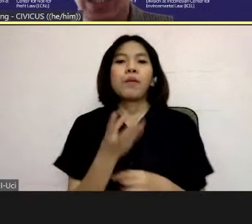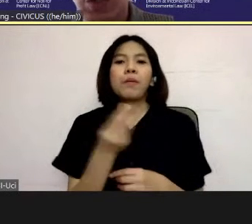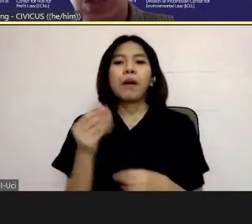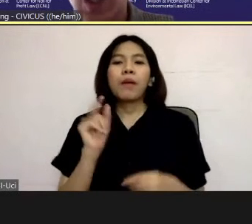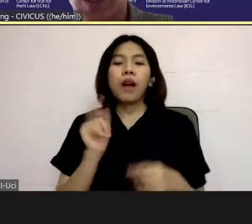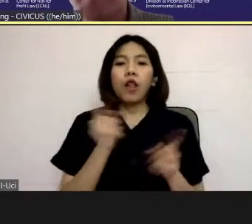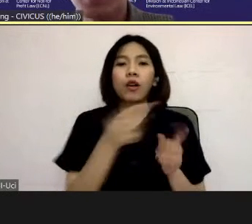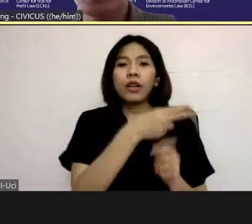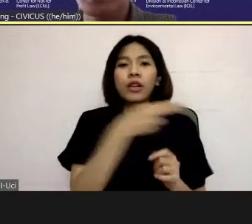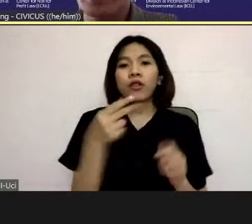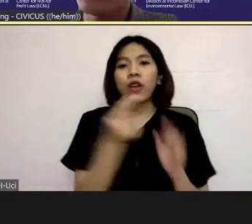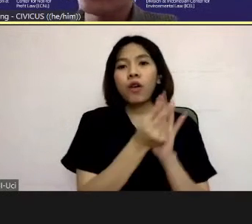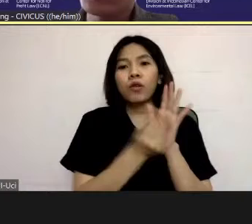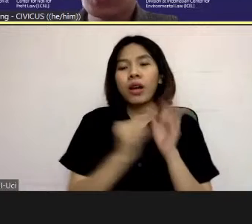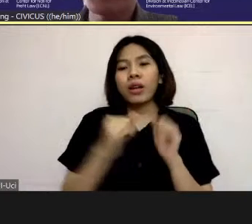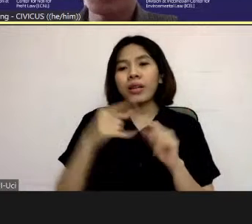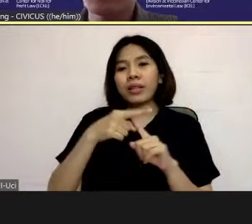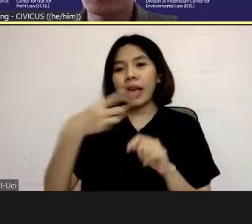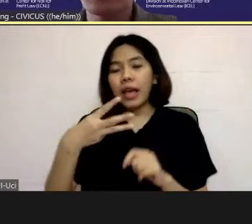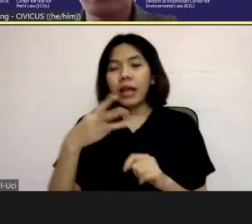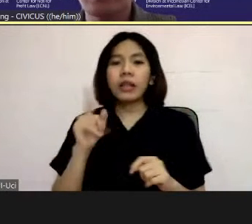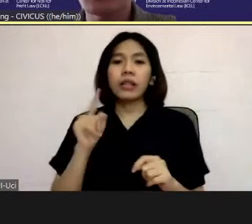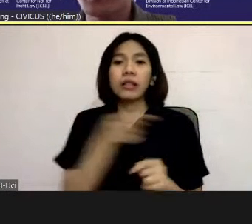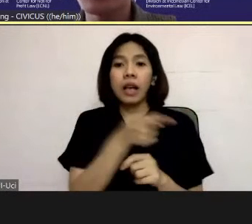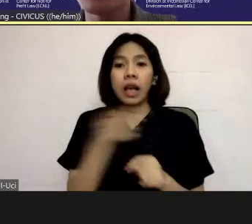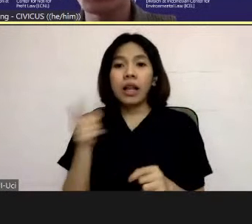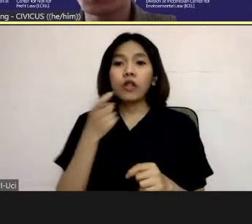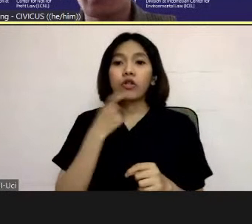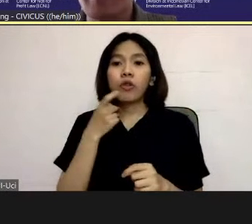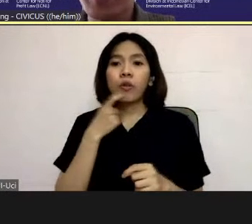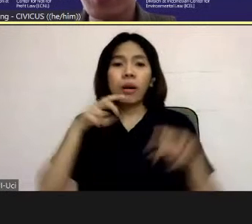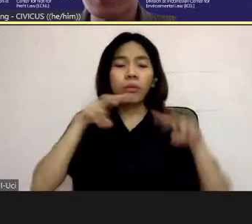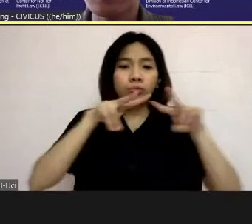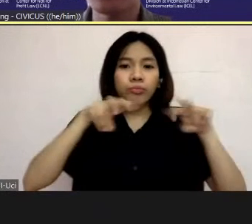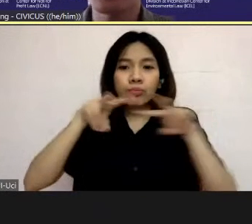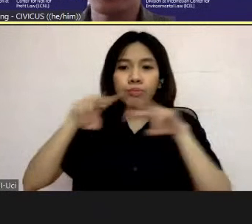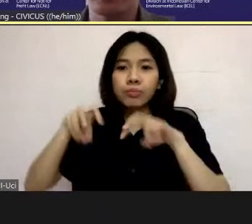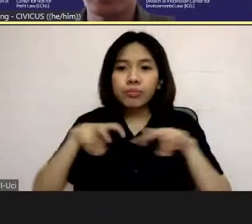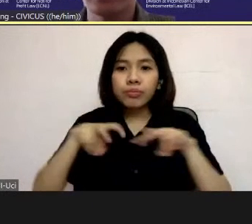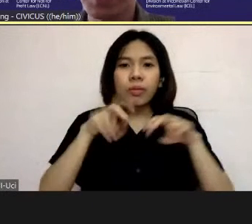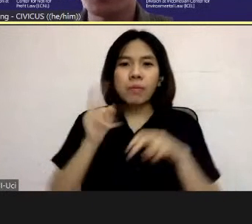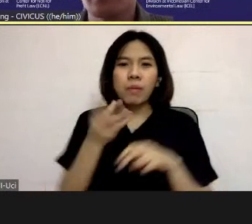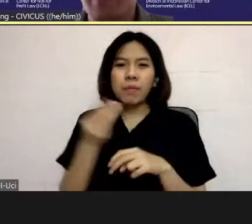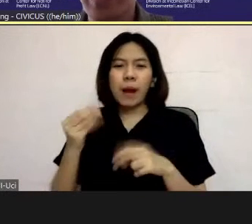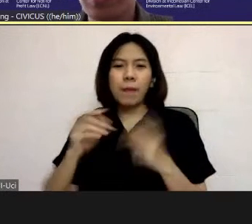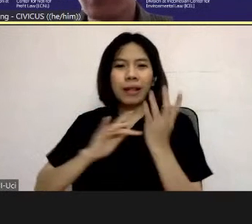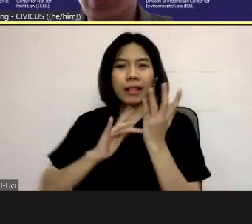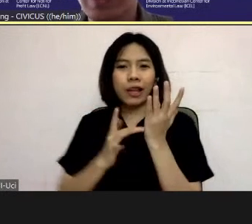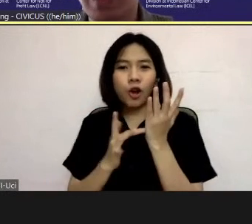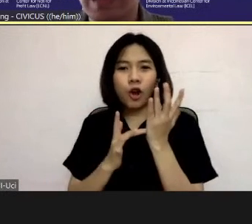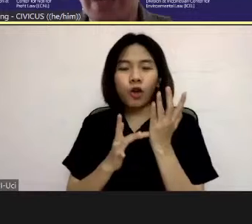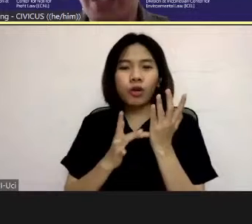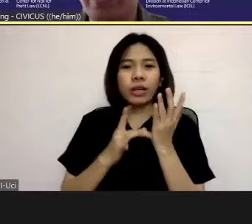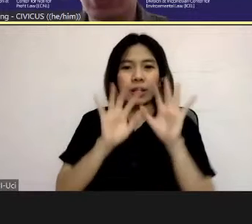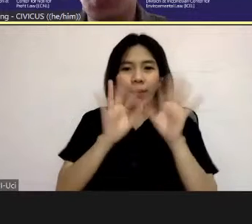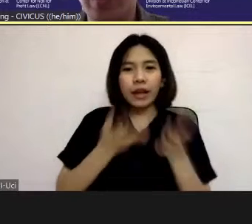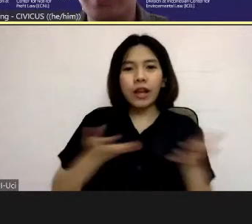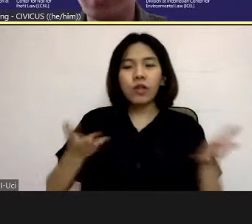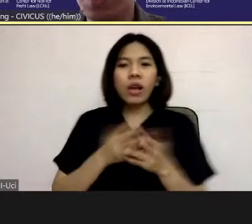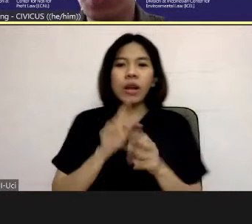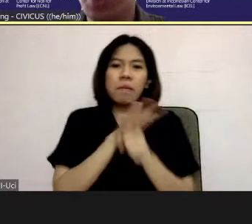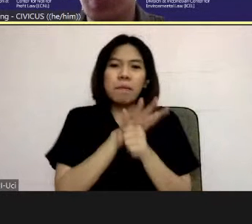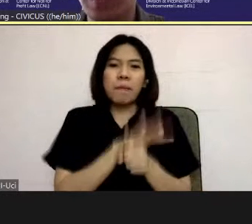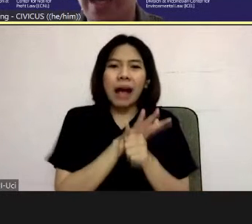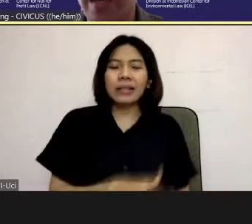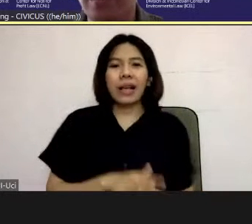Information Transaction Law. And we also observed the increasing digital repressions, for example, in Bangladesh with